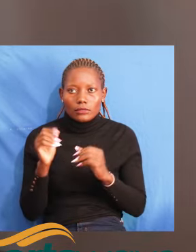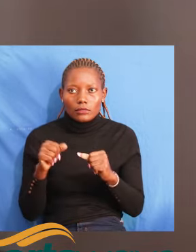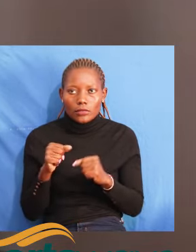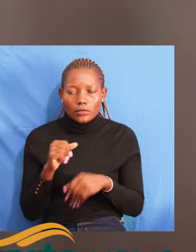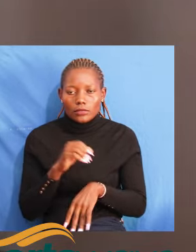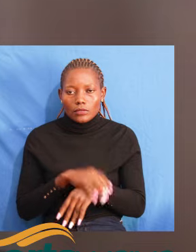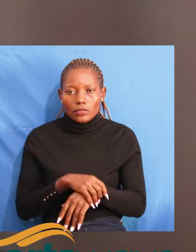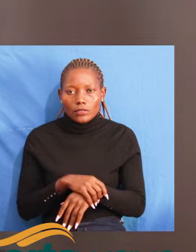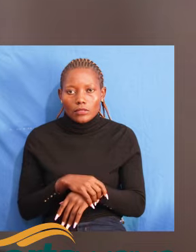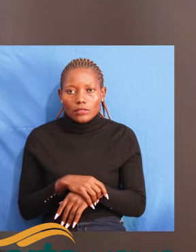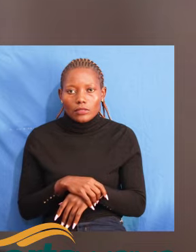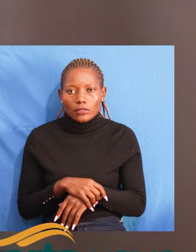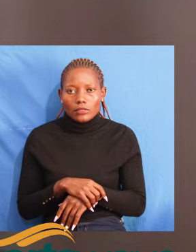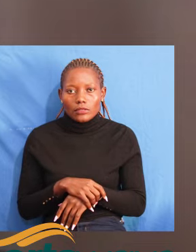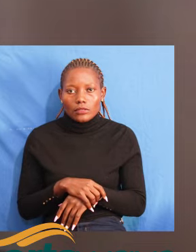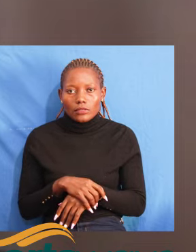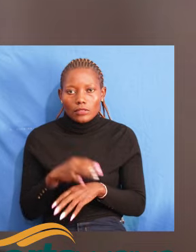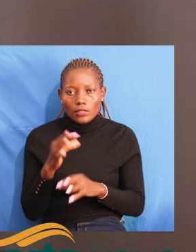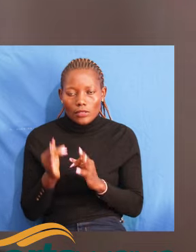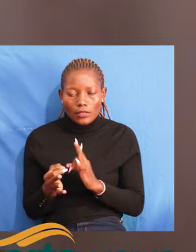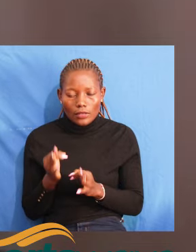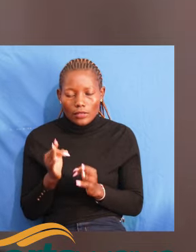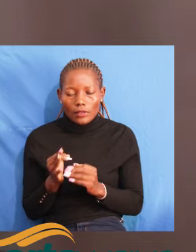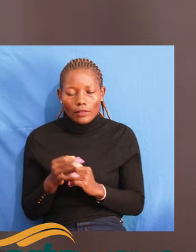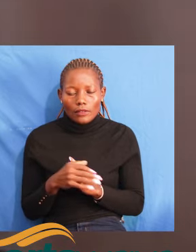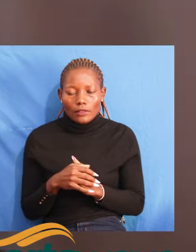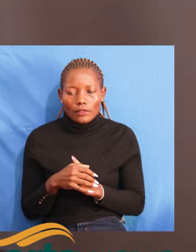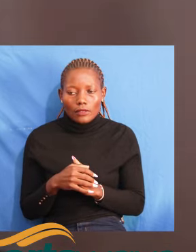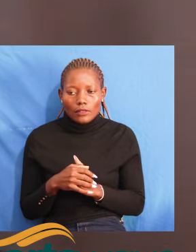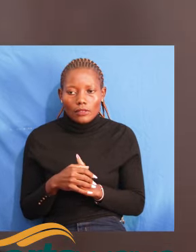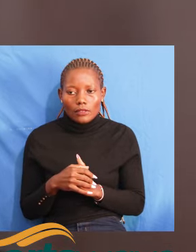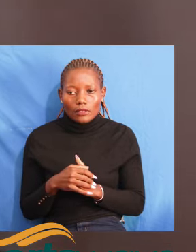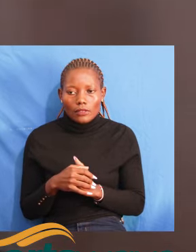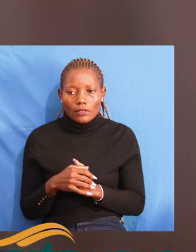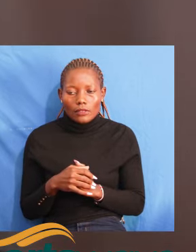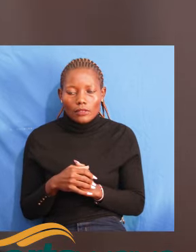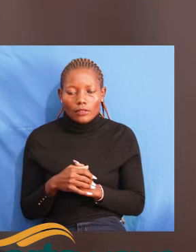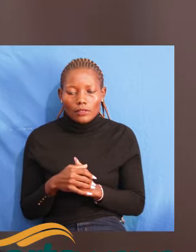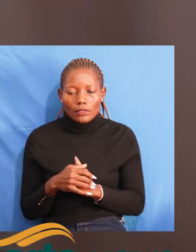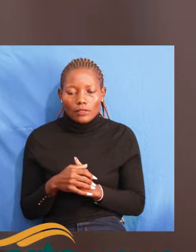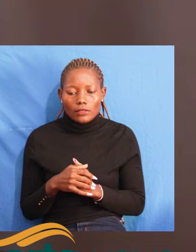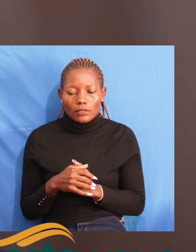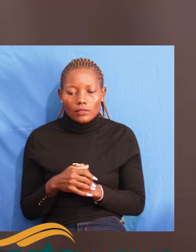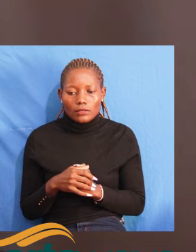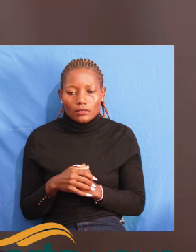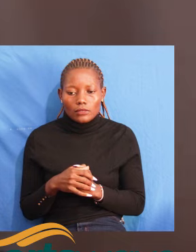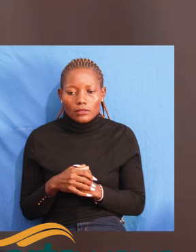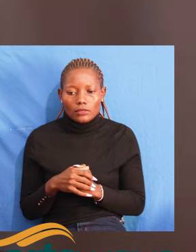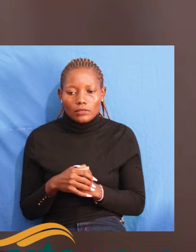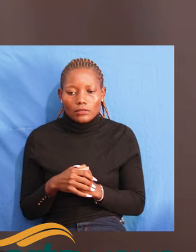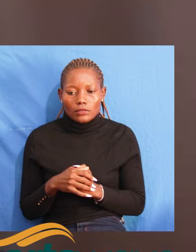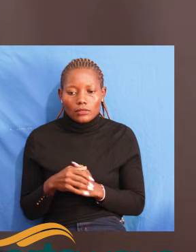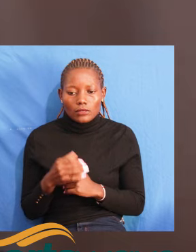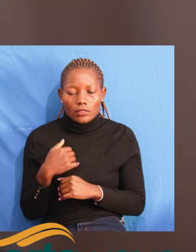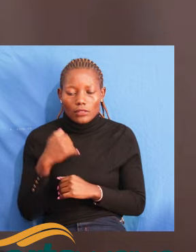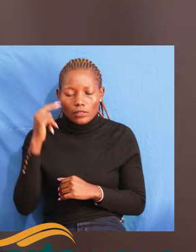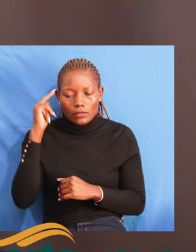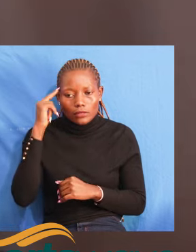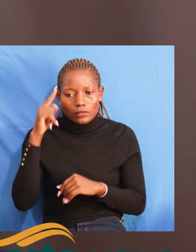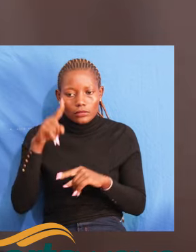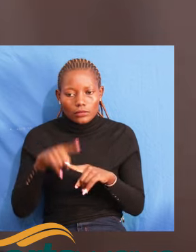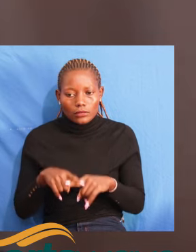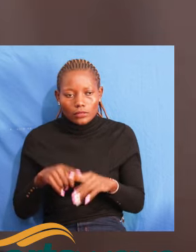for amateur athletes, if they take a good tapering strategies. So I think it depends on